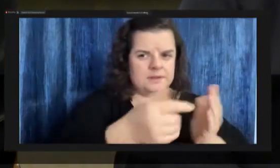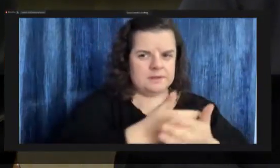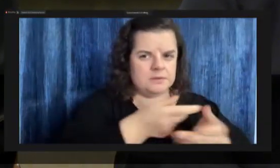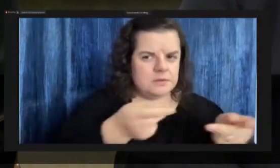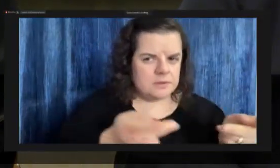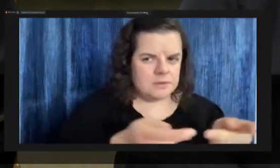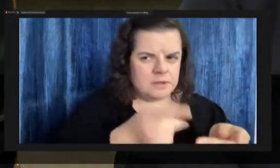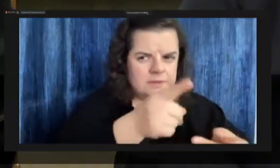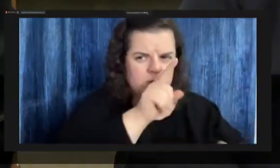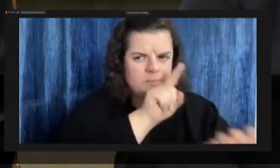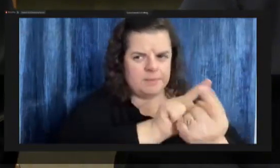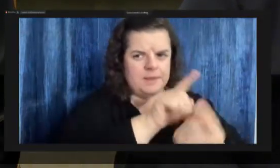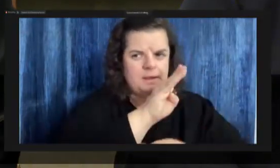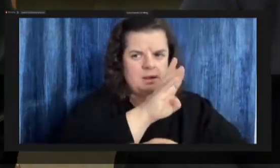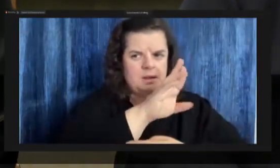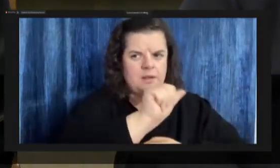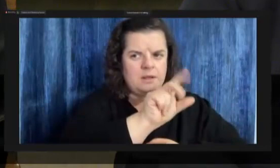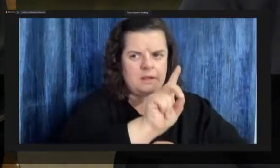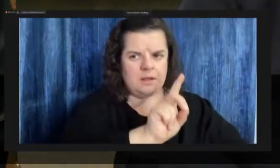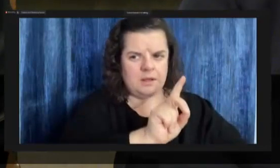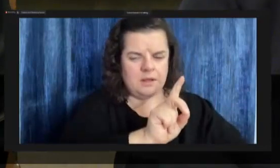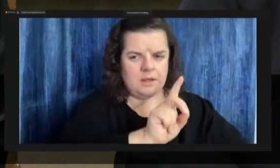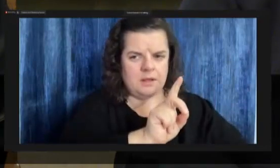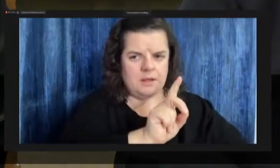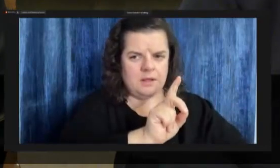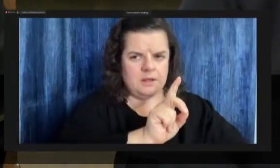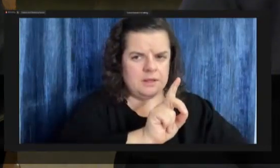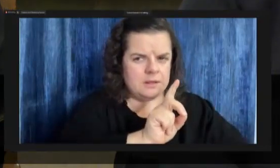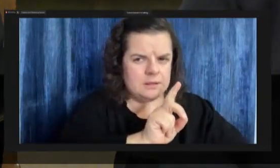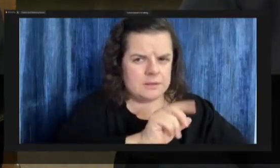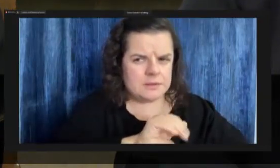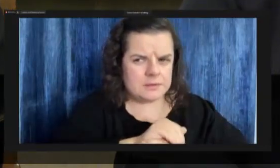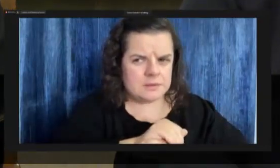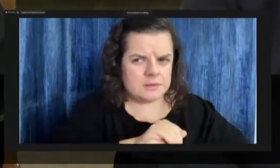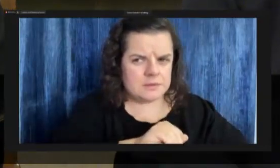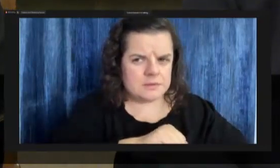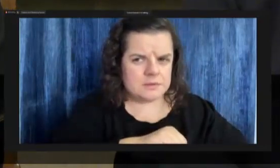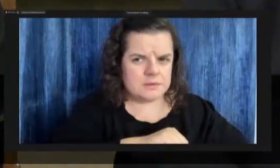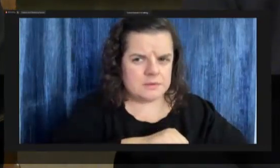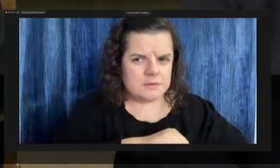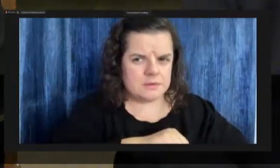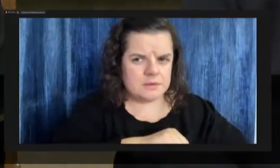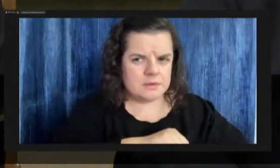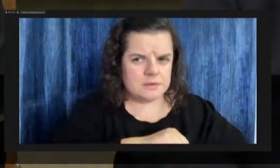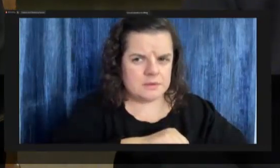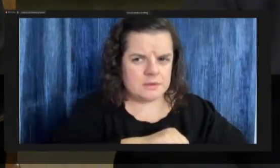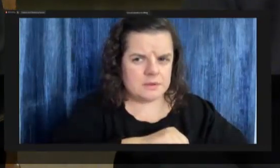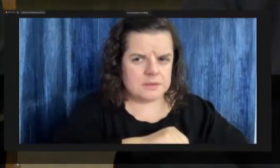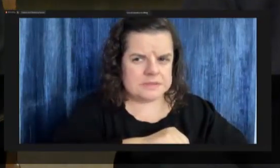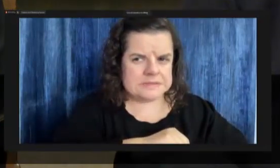you met Brett? It's a, if you will, a what's the word I'm looking for, a